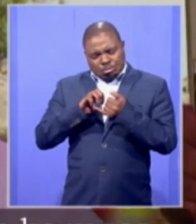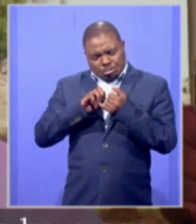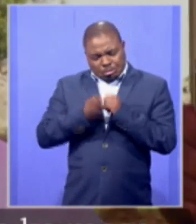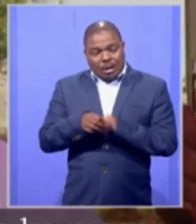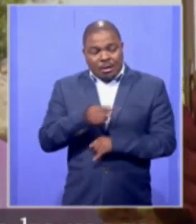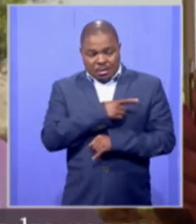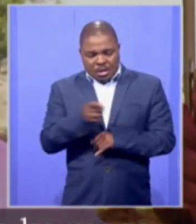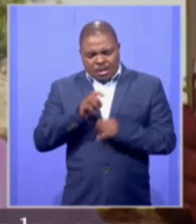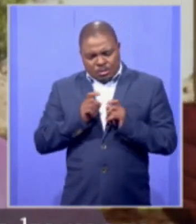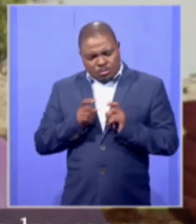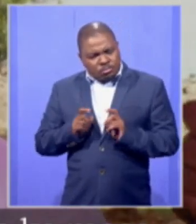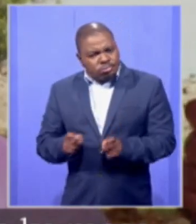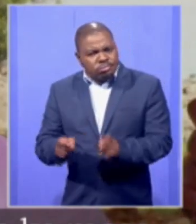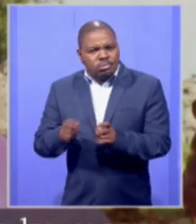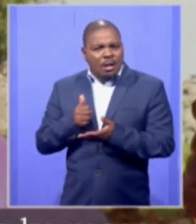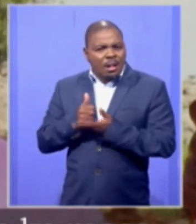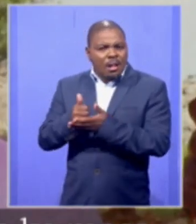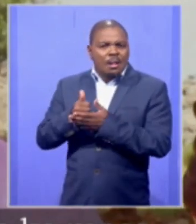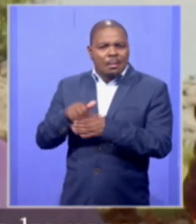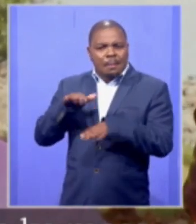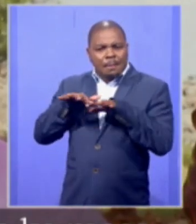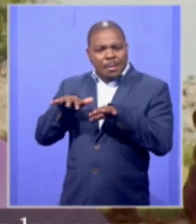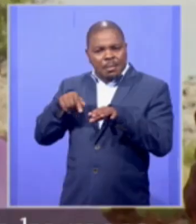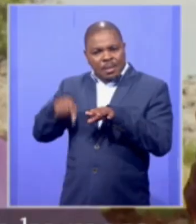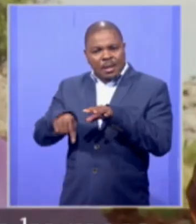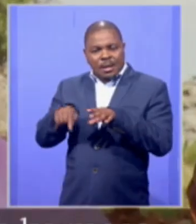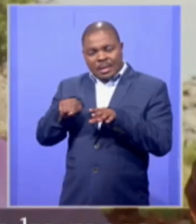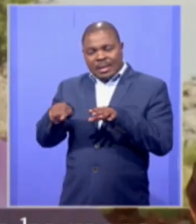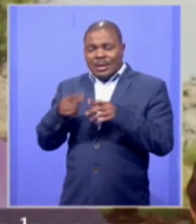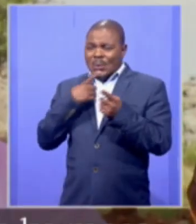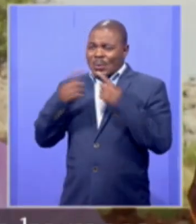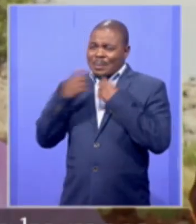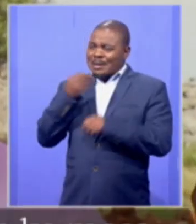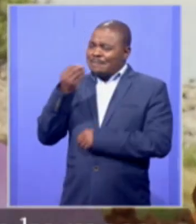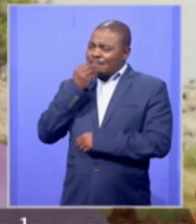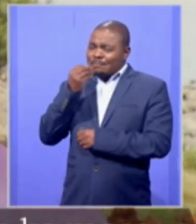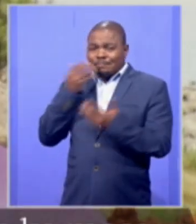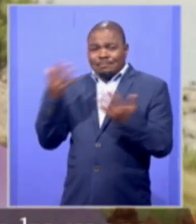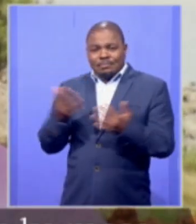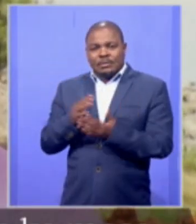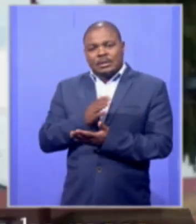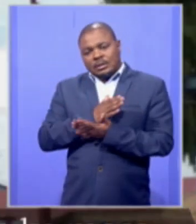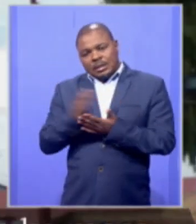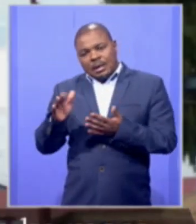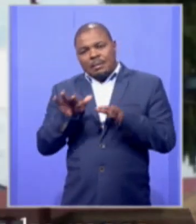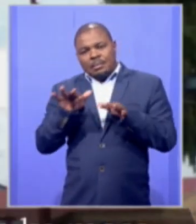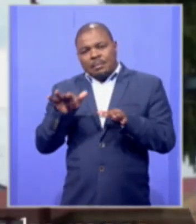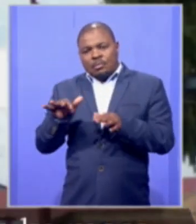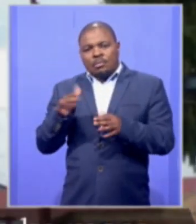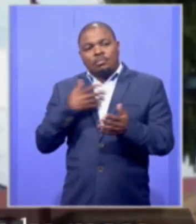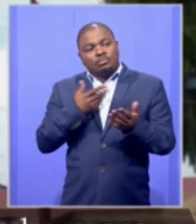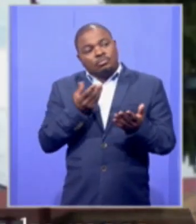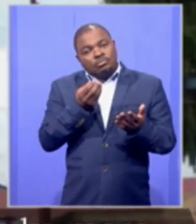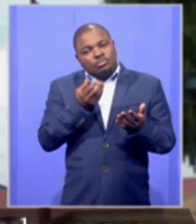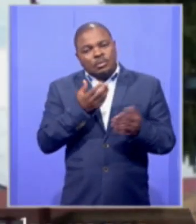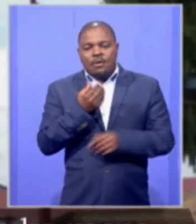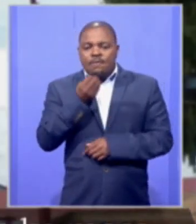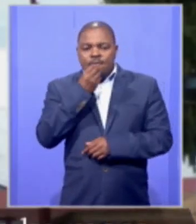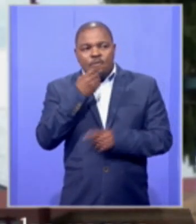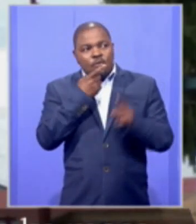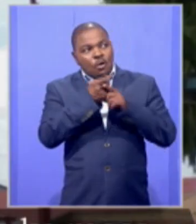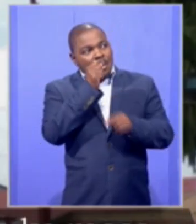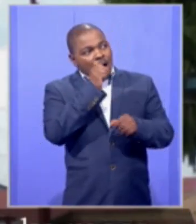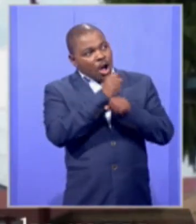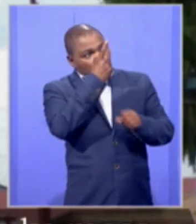bona gore ba tla phakisa yang go bona gore thusa ba go tlase because ba le ka kganya dijo empa re itumela gore ba teng ba ithaopi ba fetsa go tlisa instant porridge go tswa